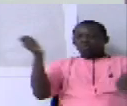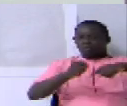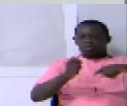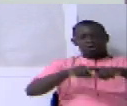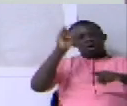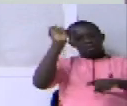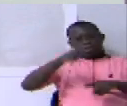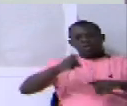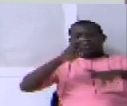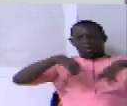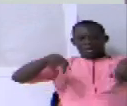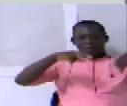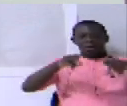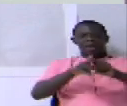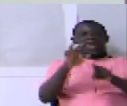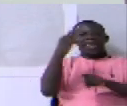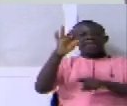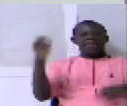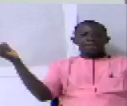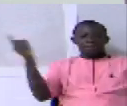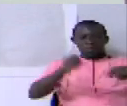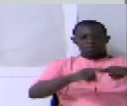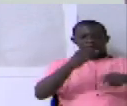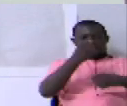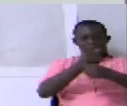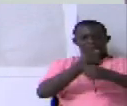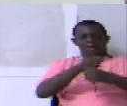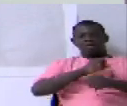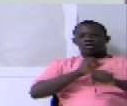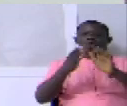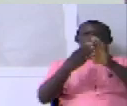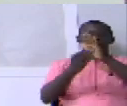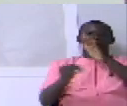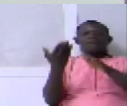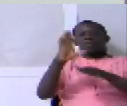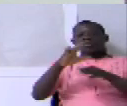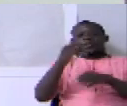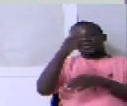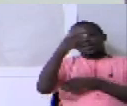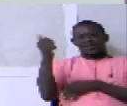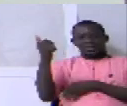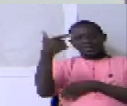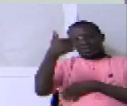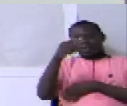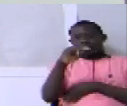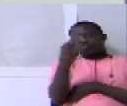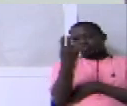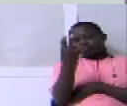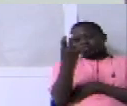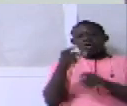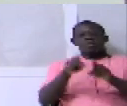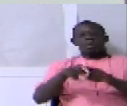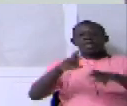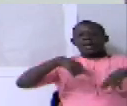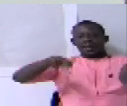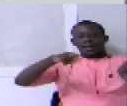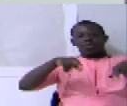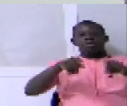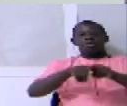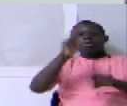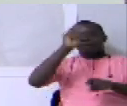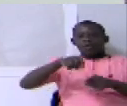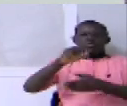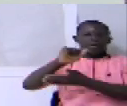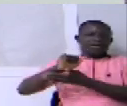punishments are made. It says, I quote, 77(2) rather, it says, records shall be kept of corporal